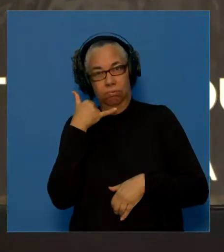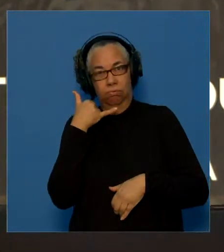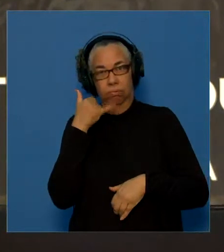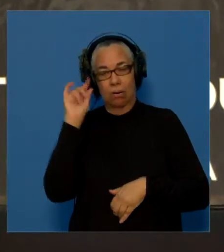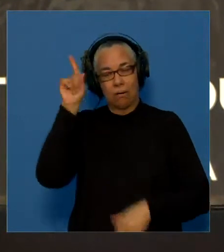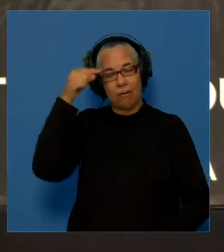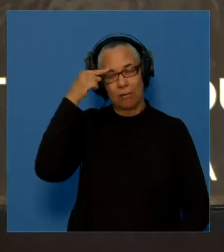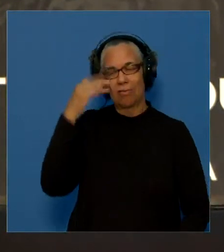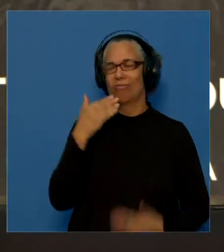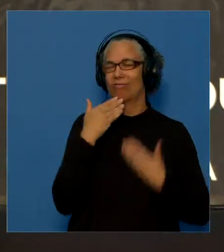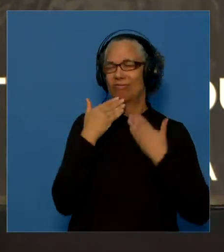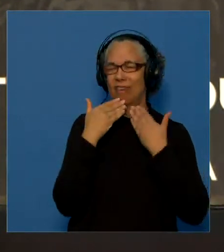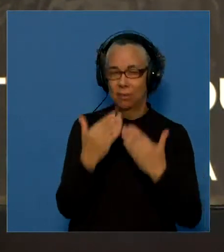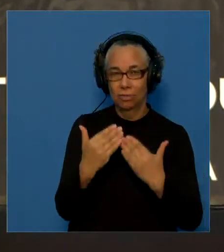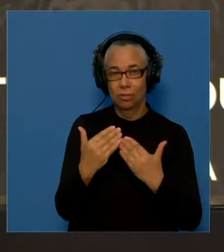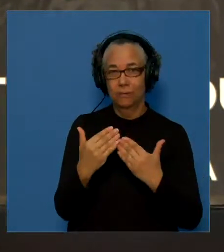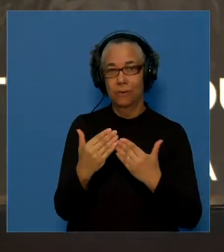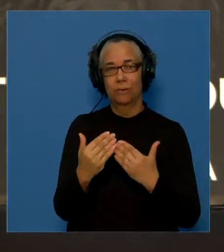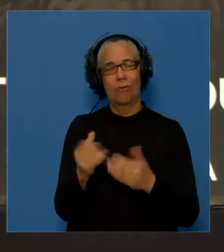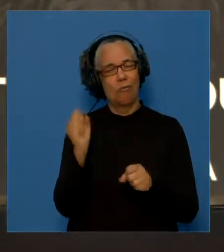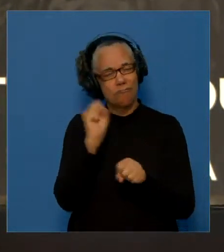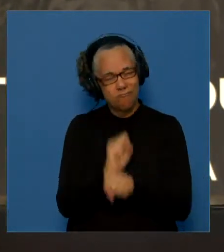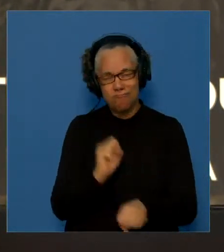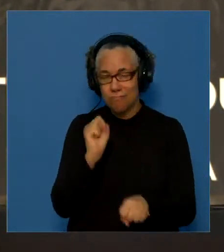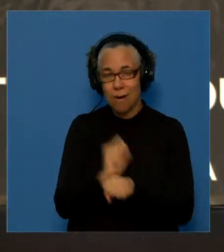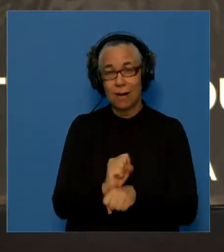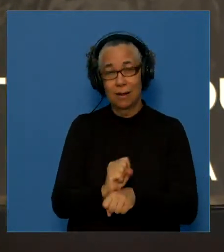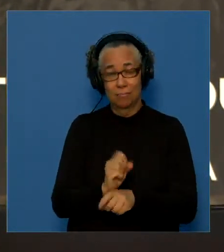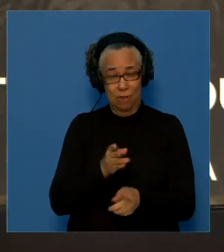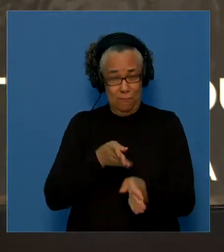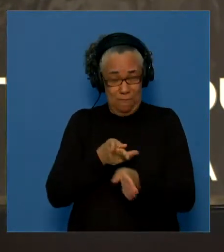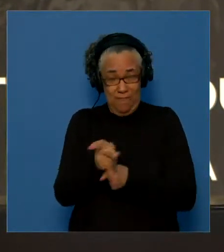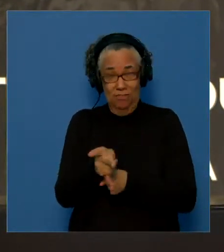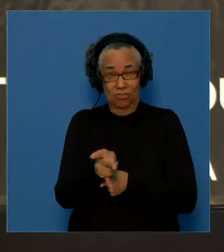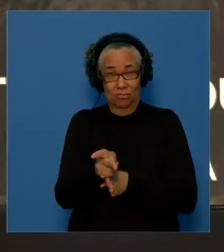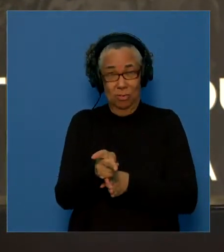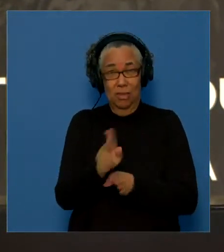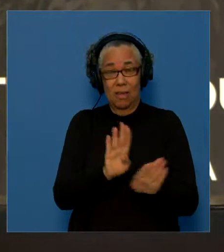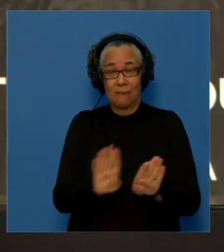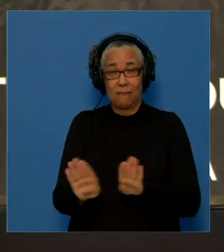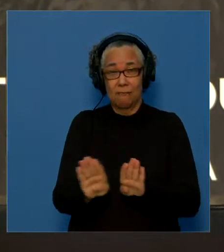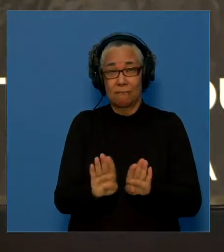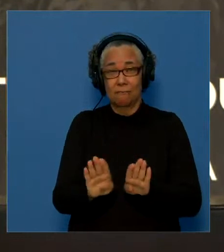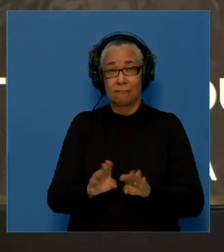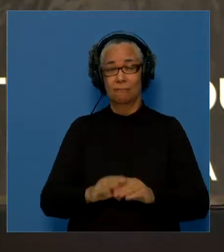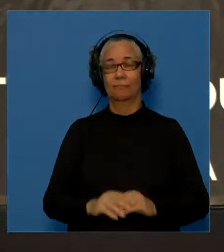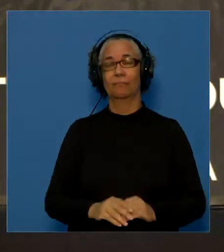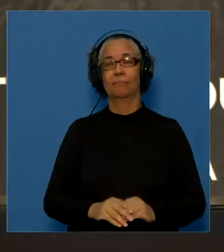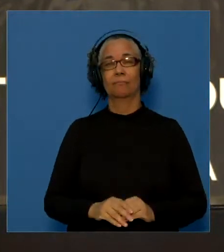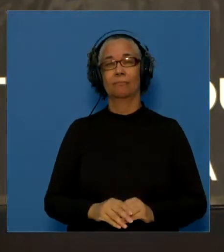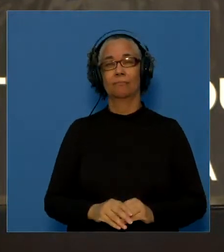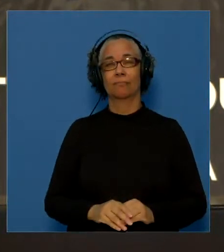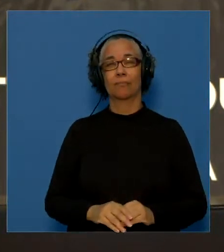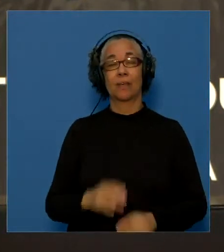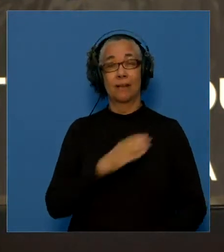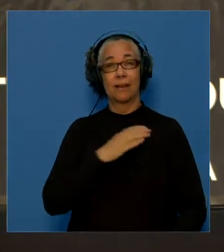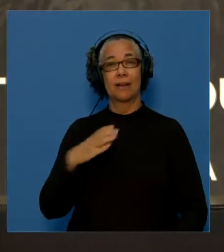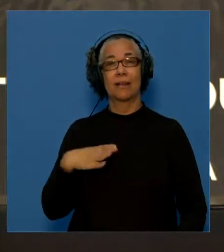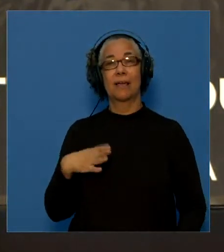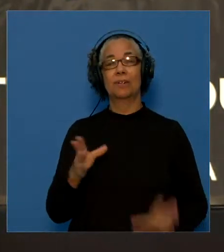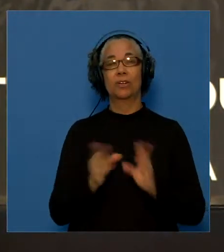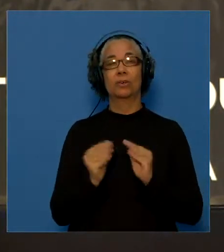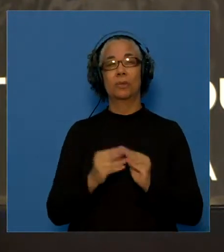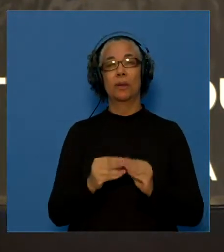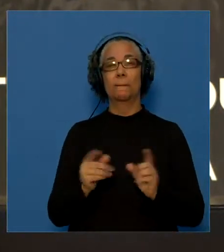thanks you for your hard work and professionalism. The Cabinet Committee on the Coronavirus met yesterday to